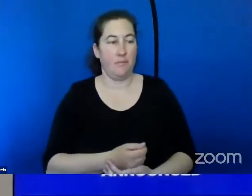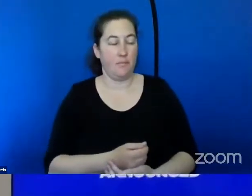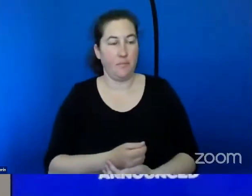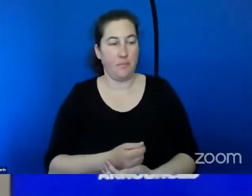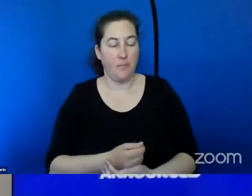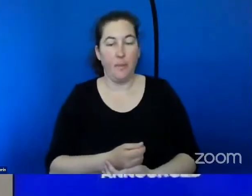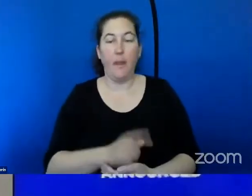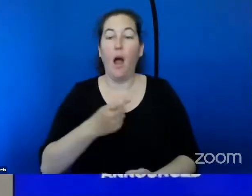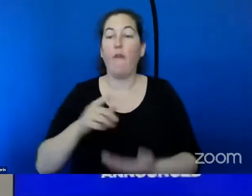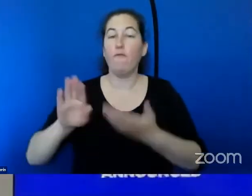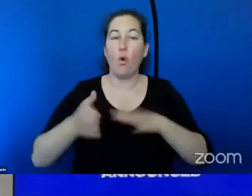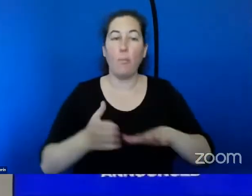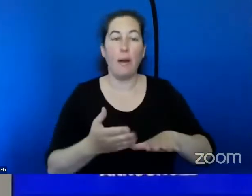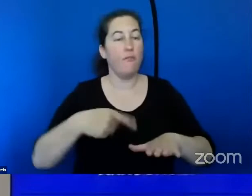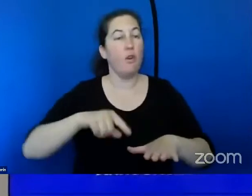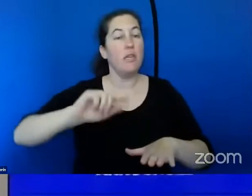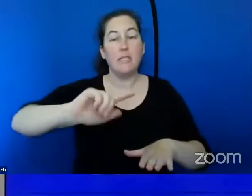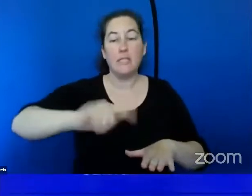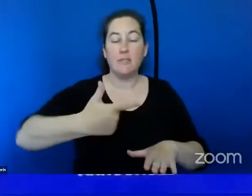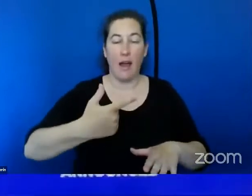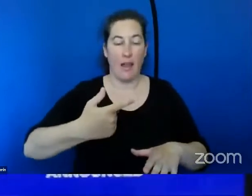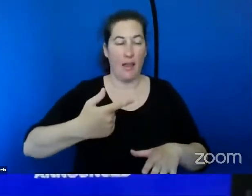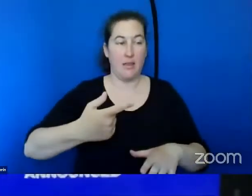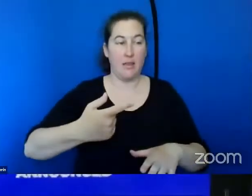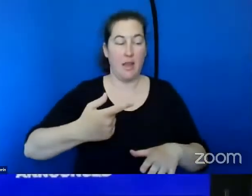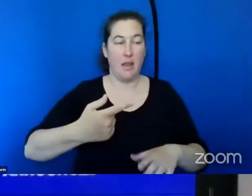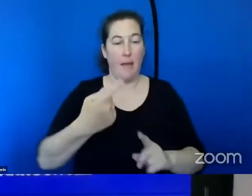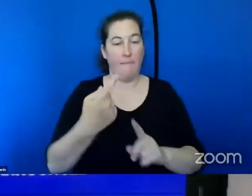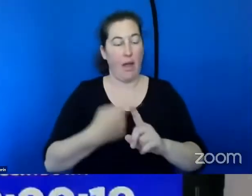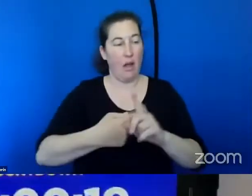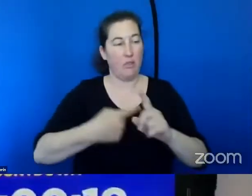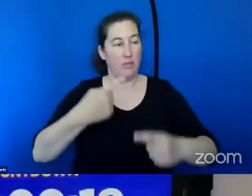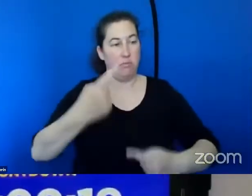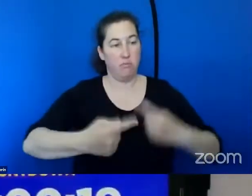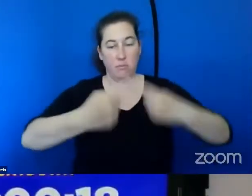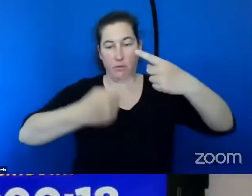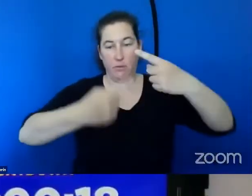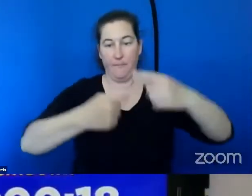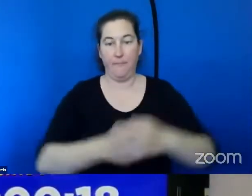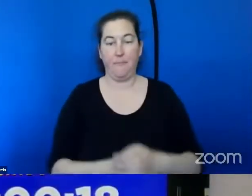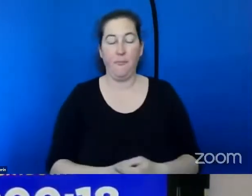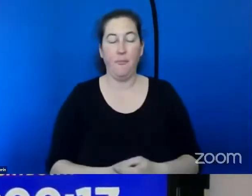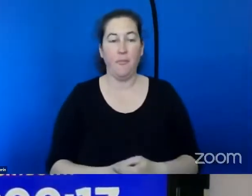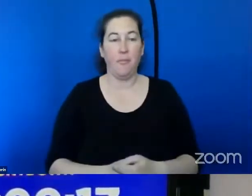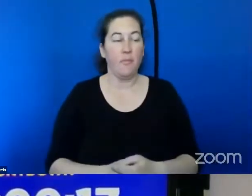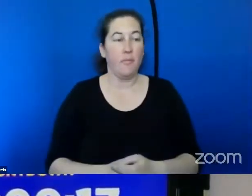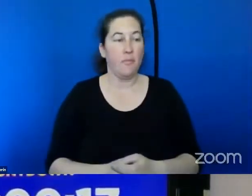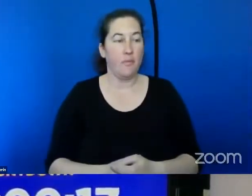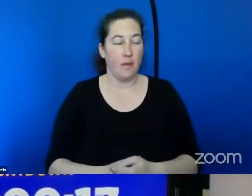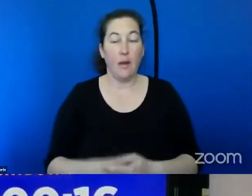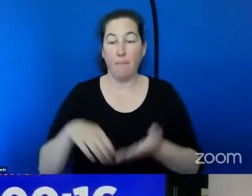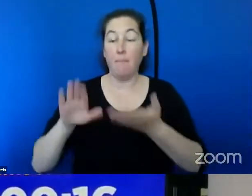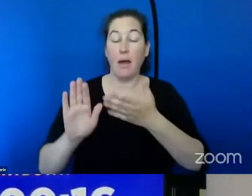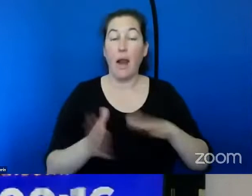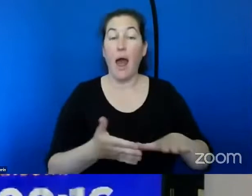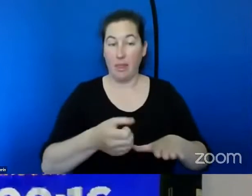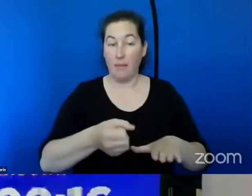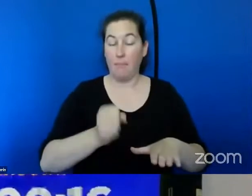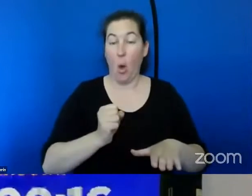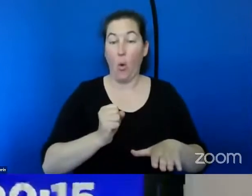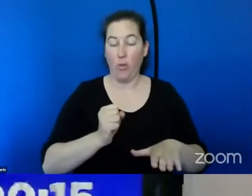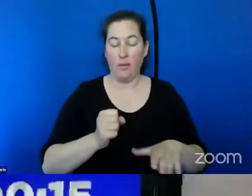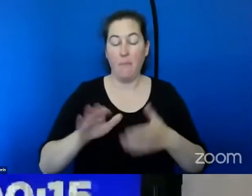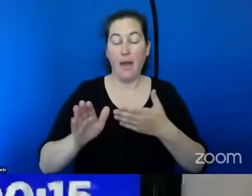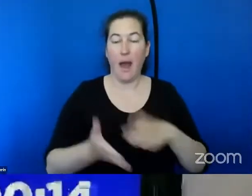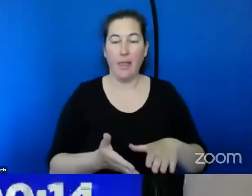He missed it by a matter of seconds on his first heat. We believe that Carla Bionics can make that 3-minute